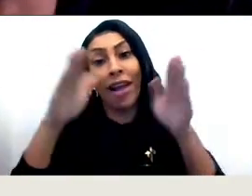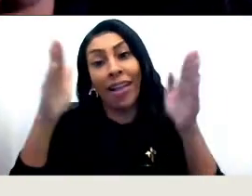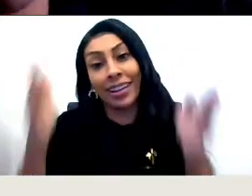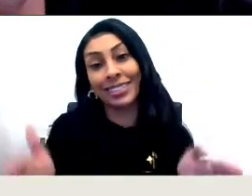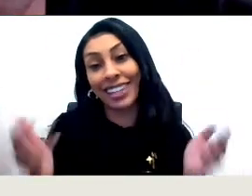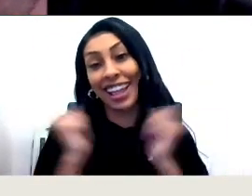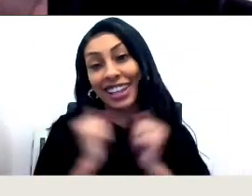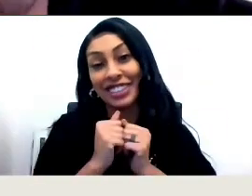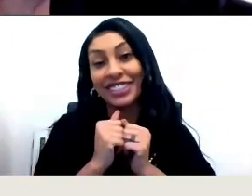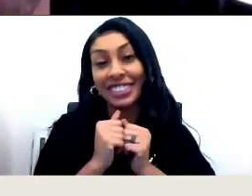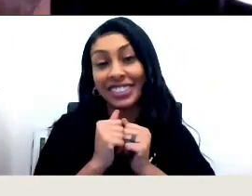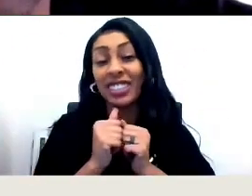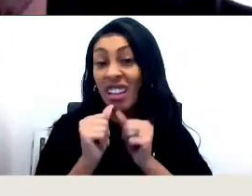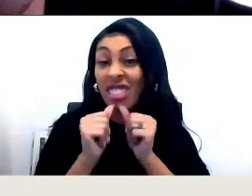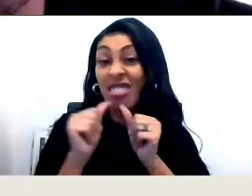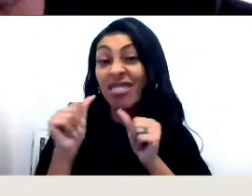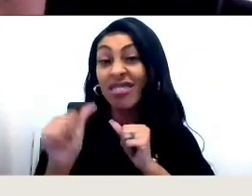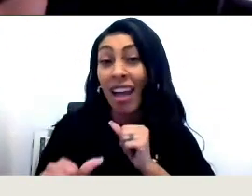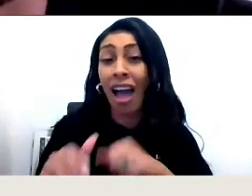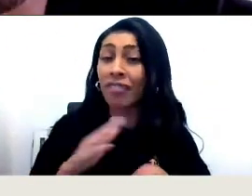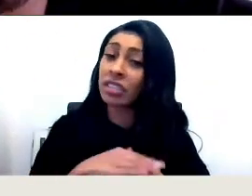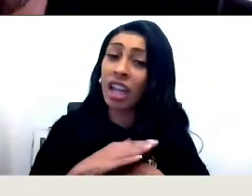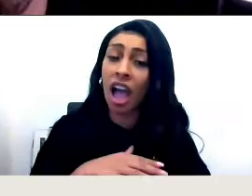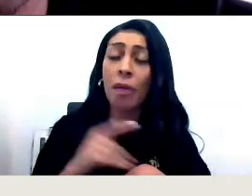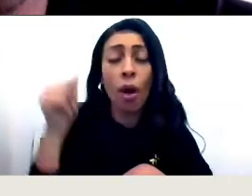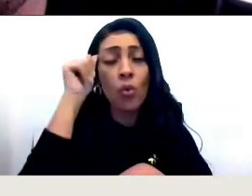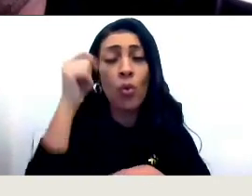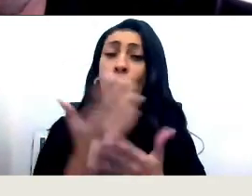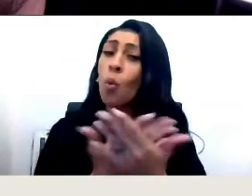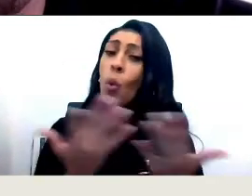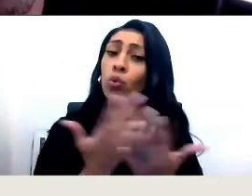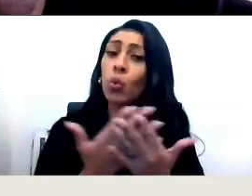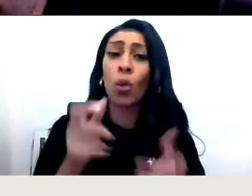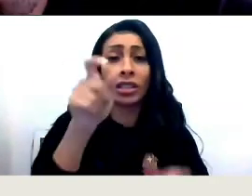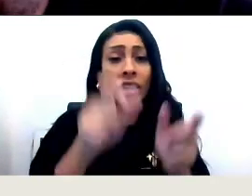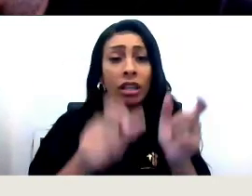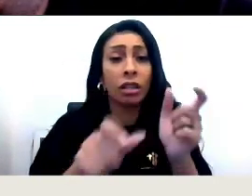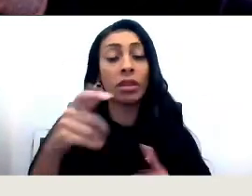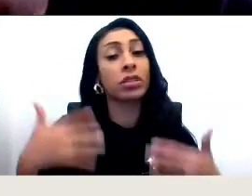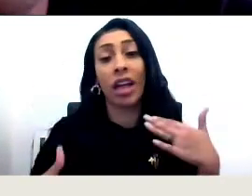man, it's a tough time. I mean, I know there's a lot of people who are suffering,